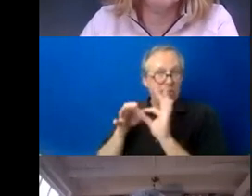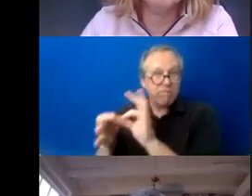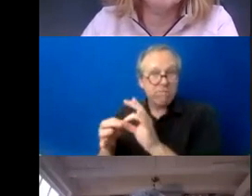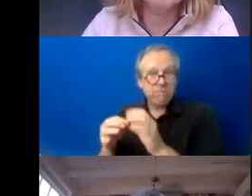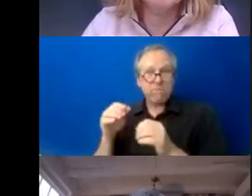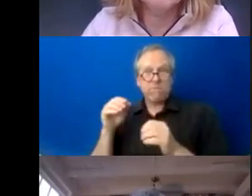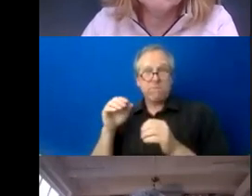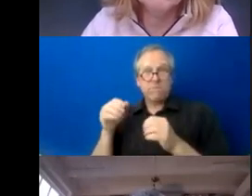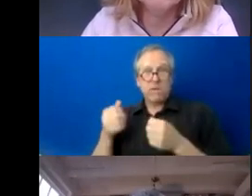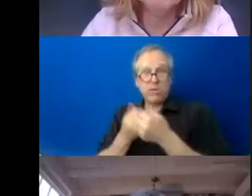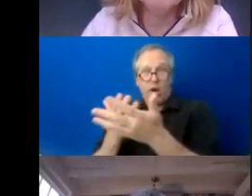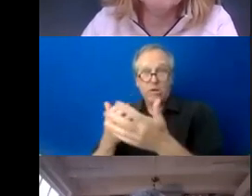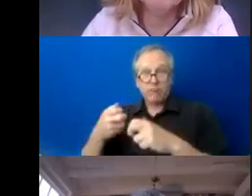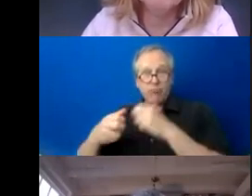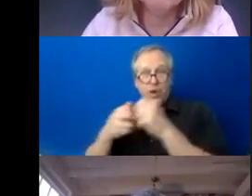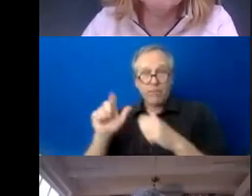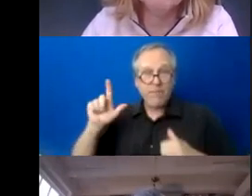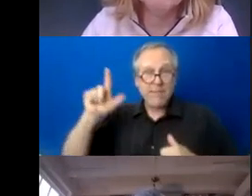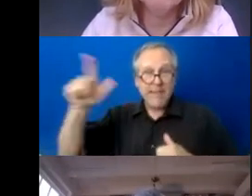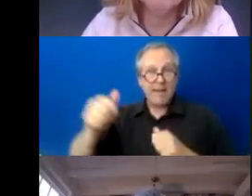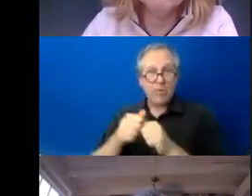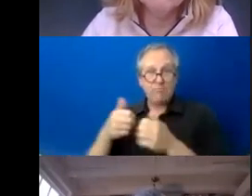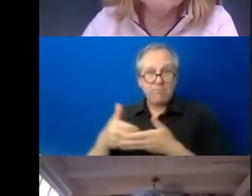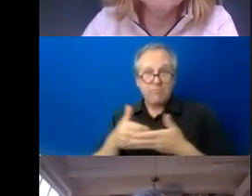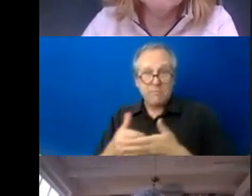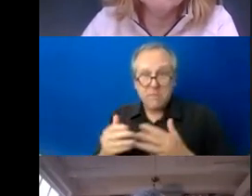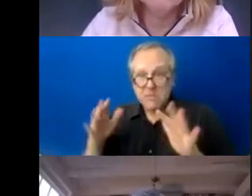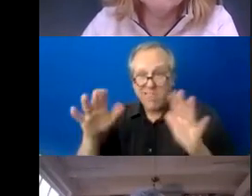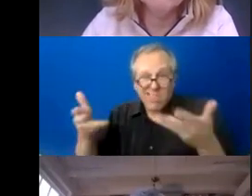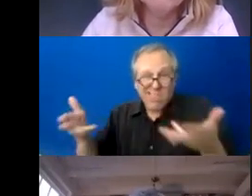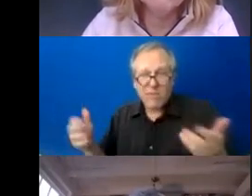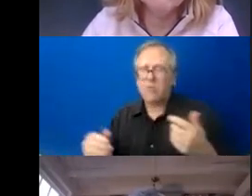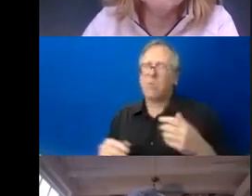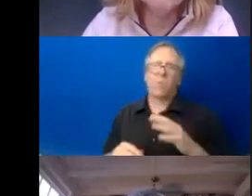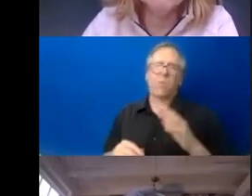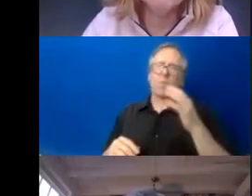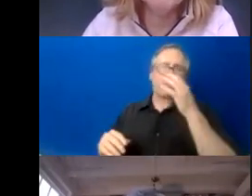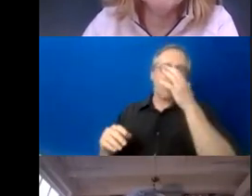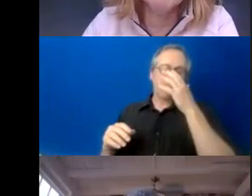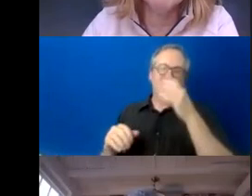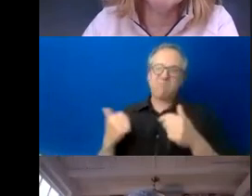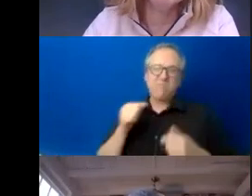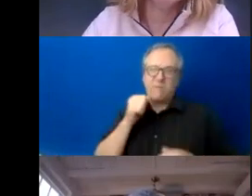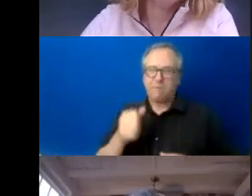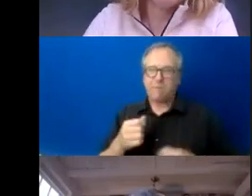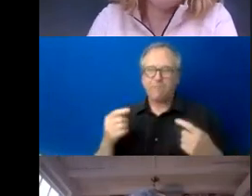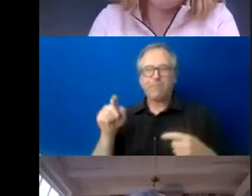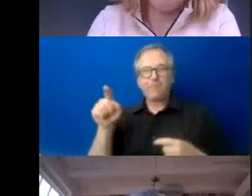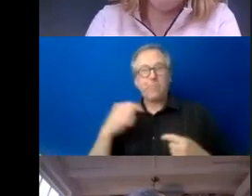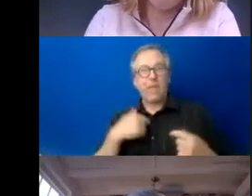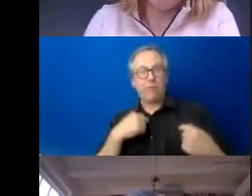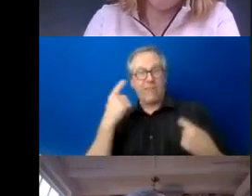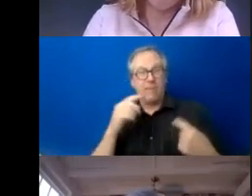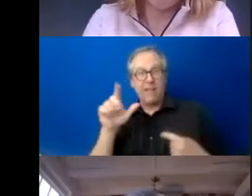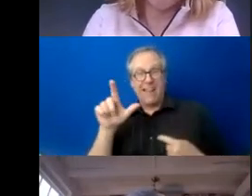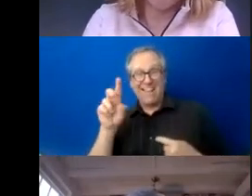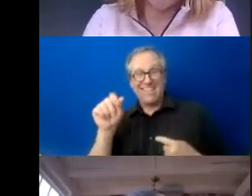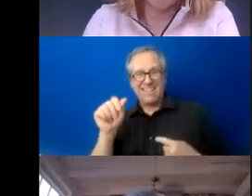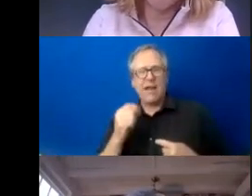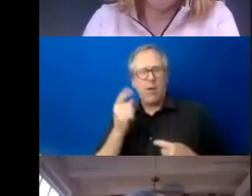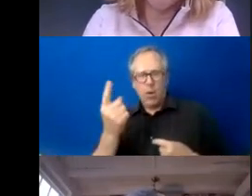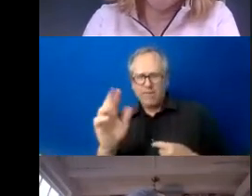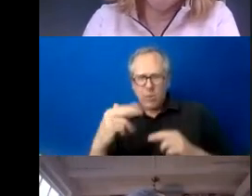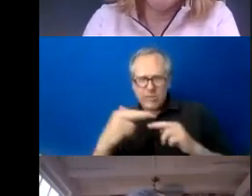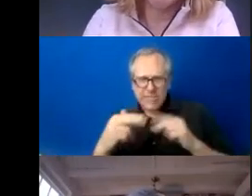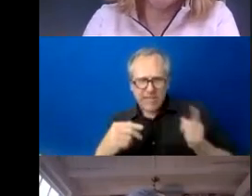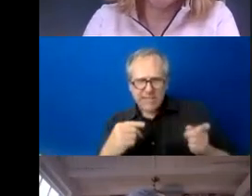that. Right. I think that probably why I was thinking about it is that, I think somewhere in one of your slides it said that